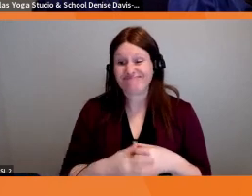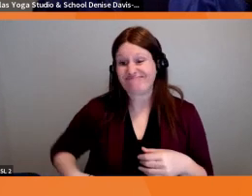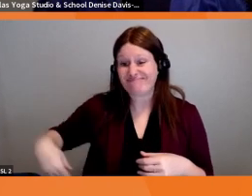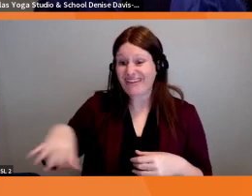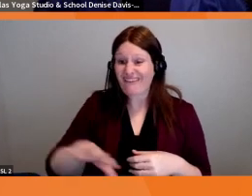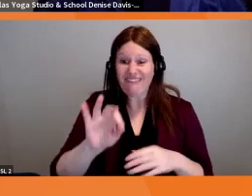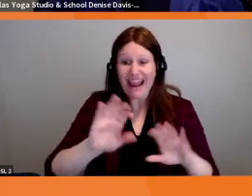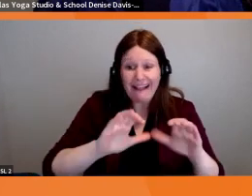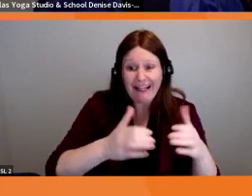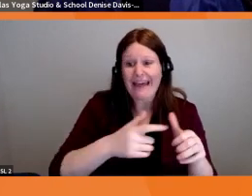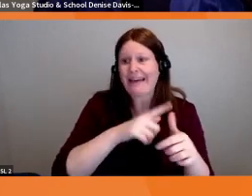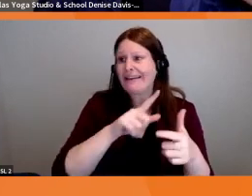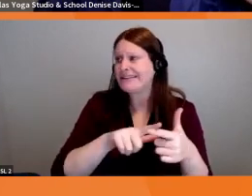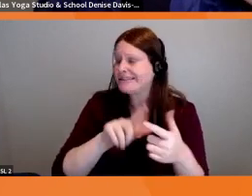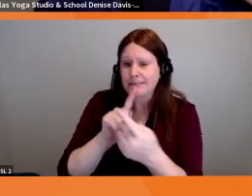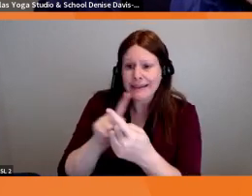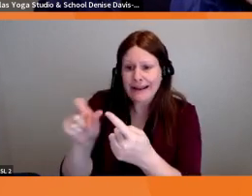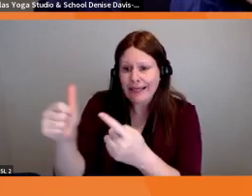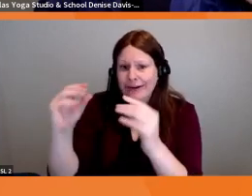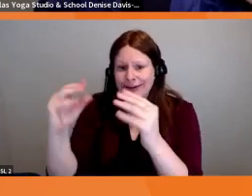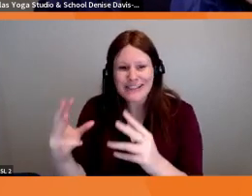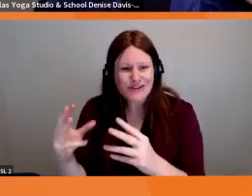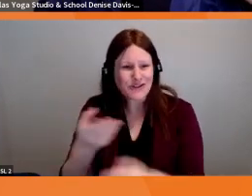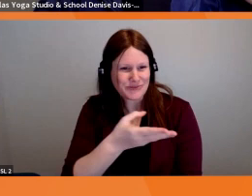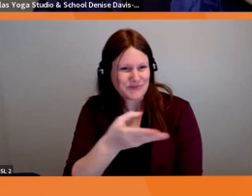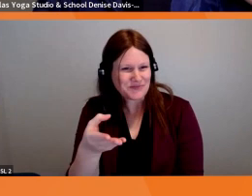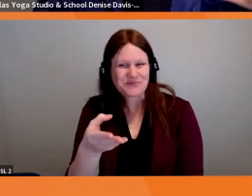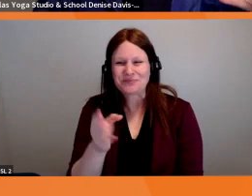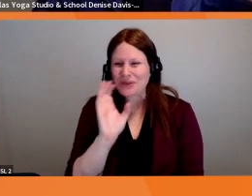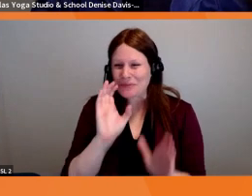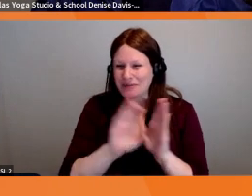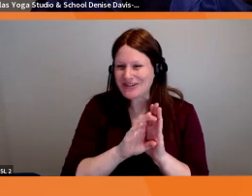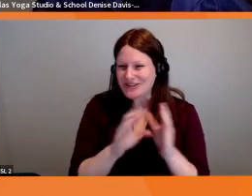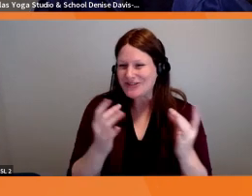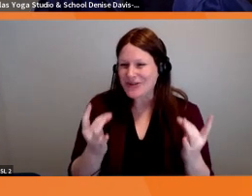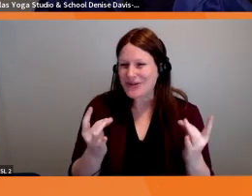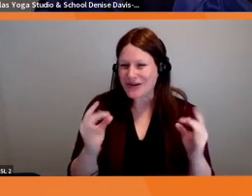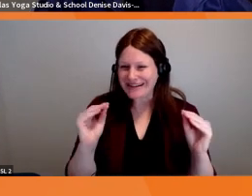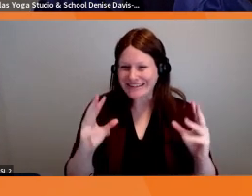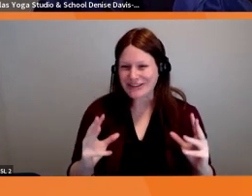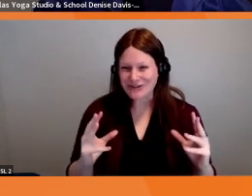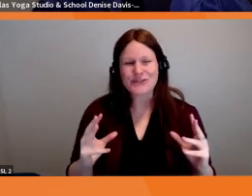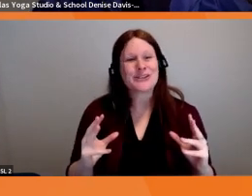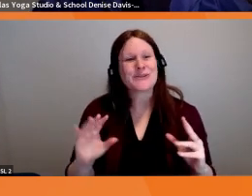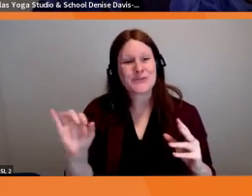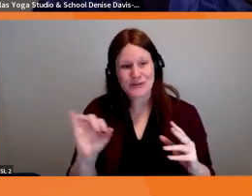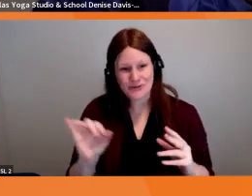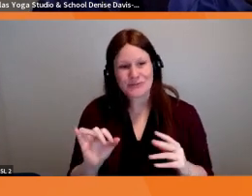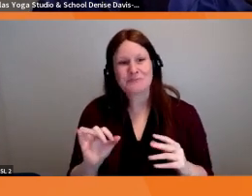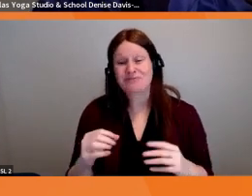with. These are pictures of some of the beautiful souls in our business, some of our yoga teachers, right? And we're going to leave you guys with a